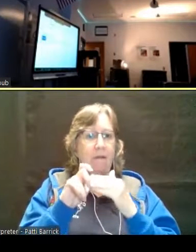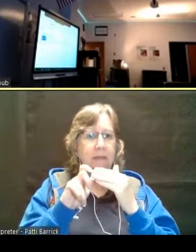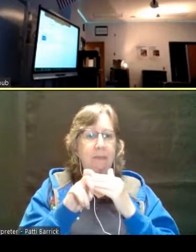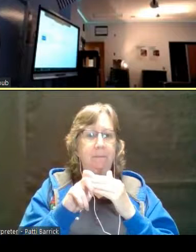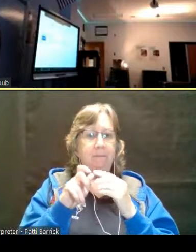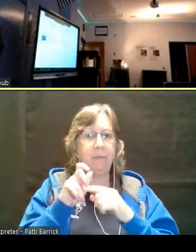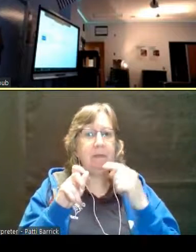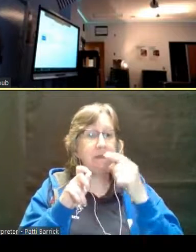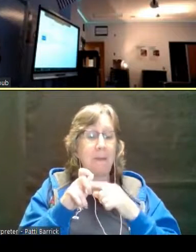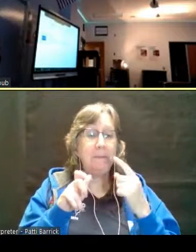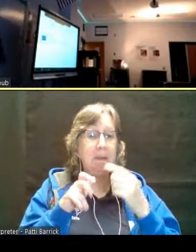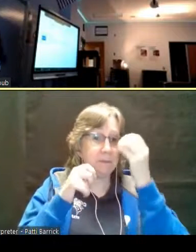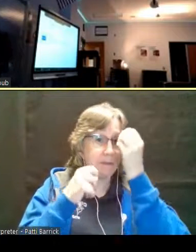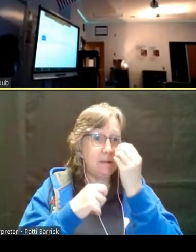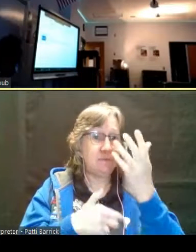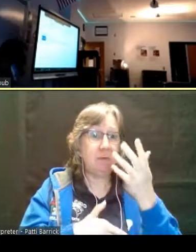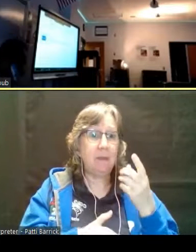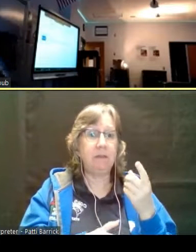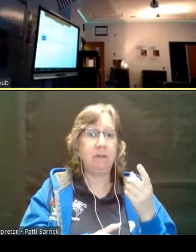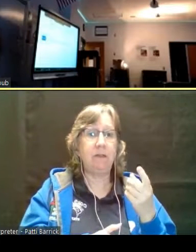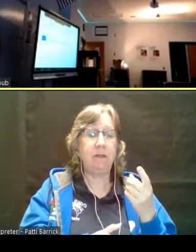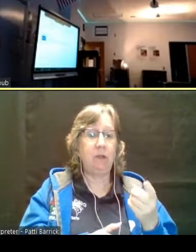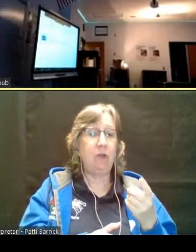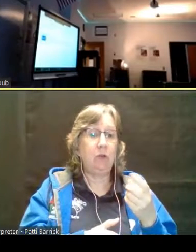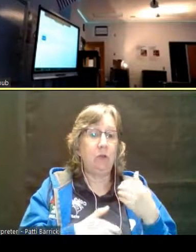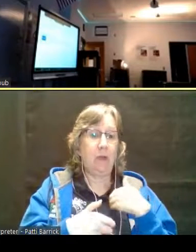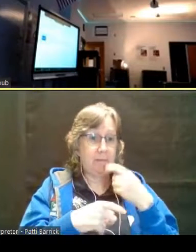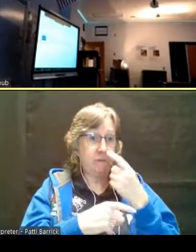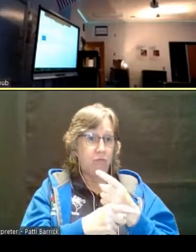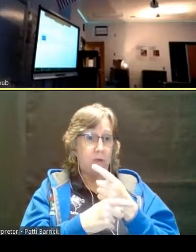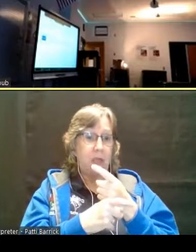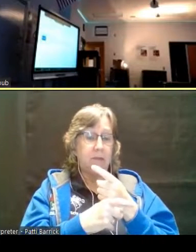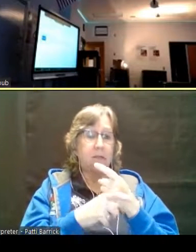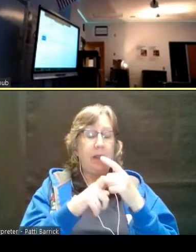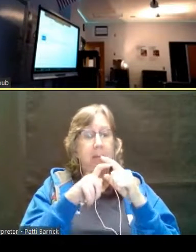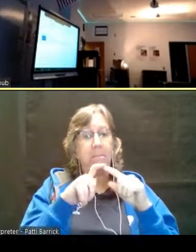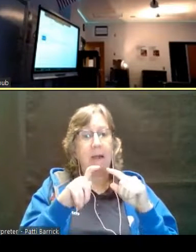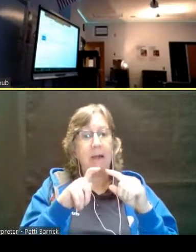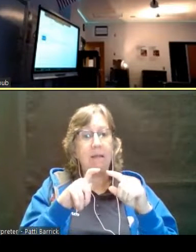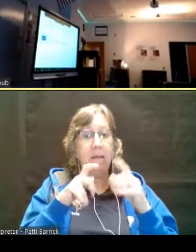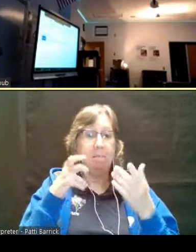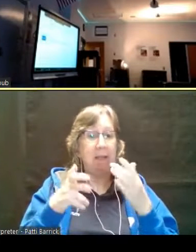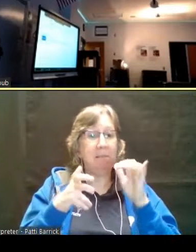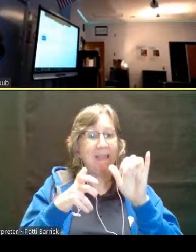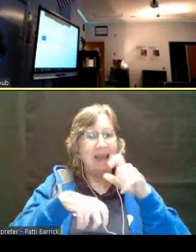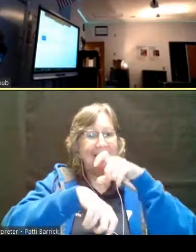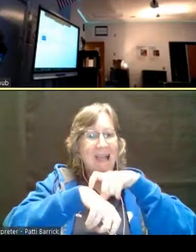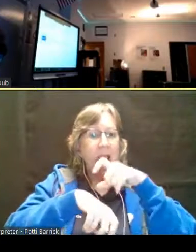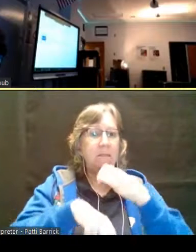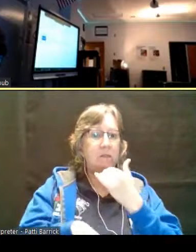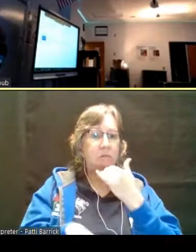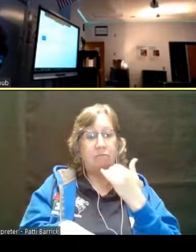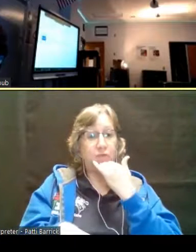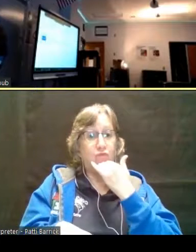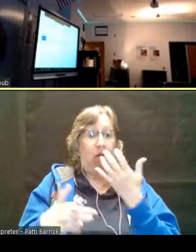even sometimes, information you guys are correct, but at the point in time, it's incorrect. So for example, let's